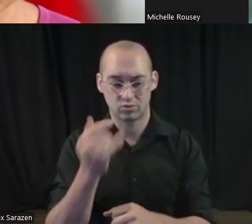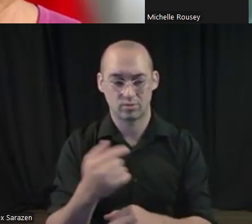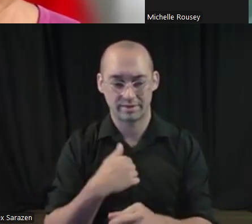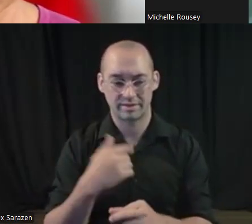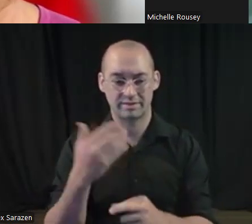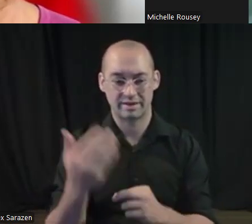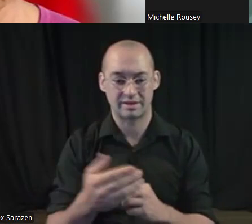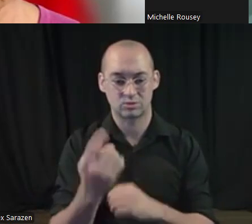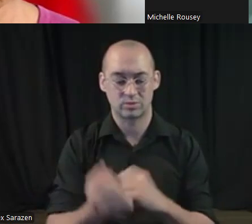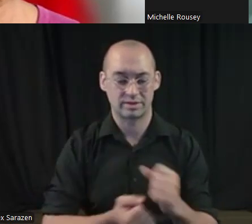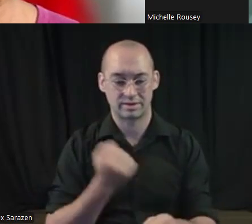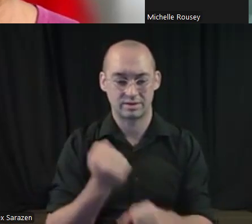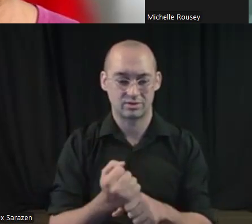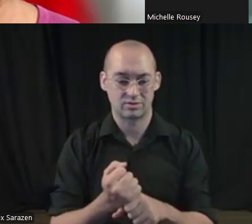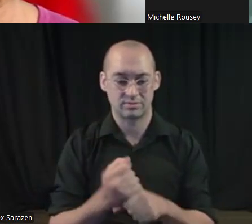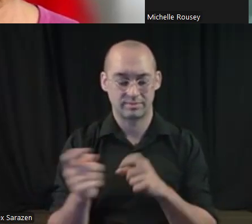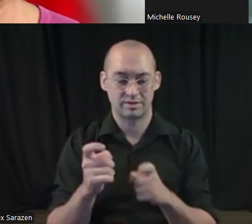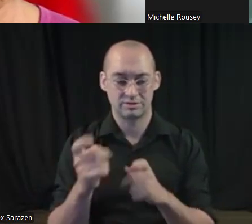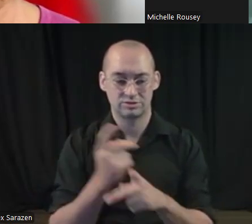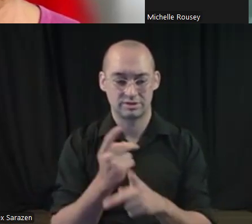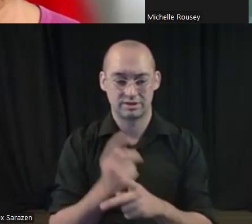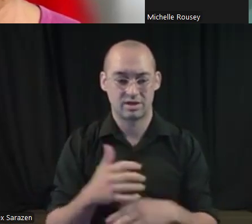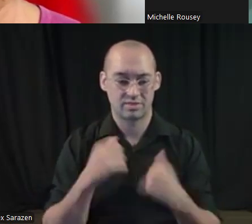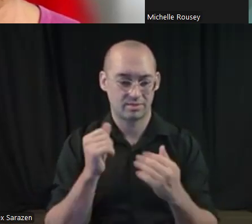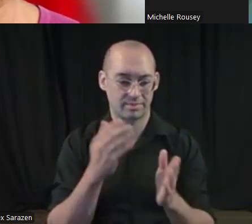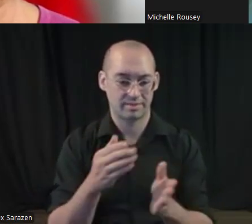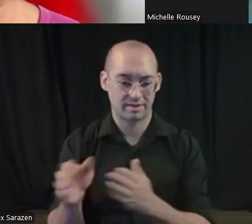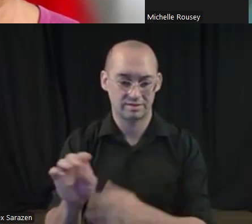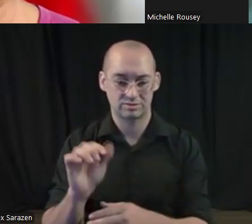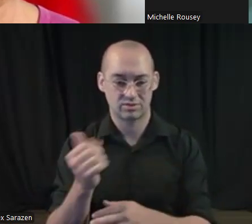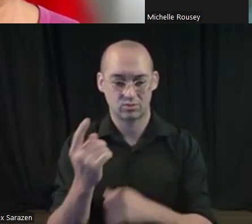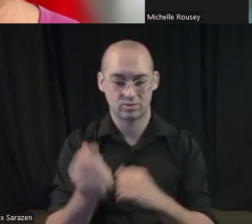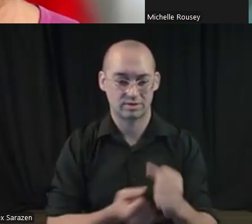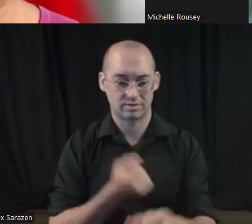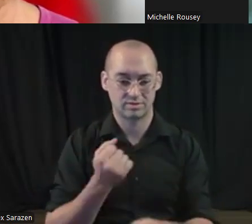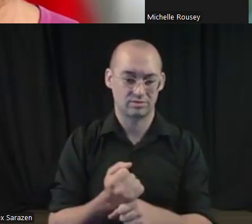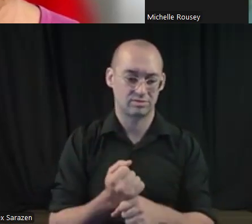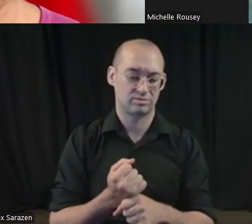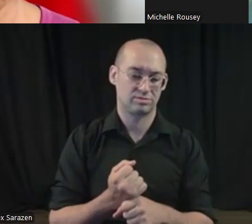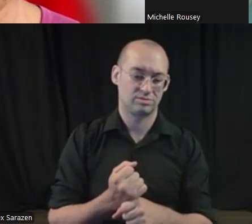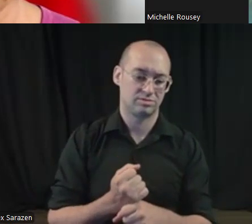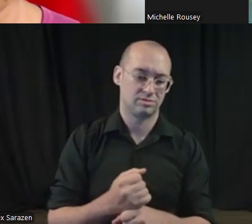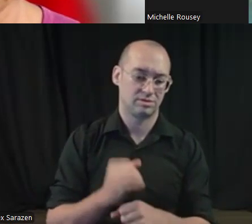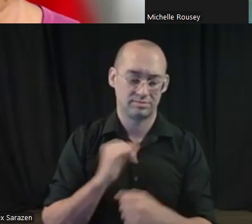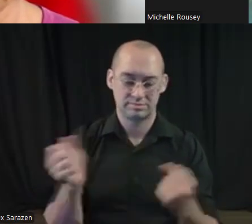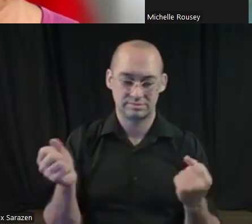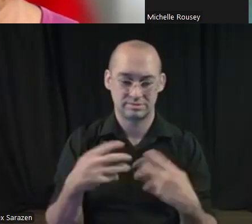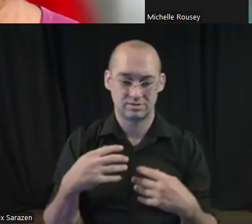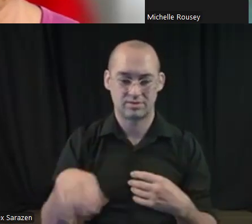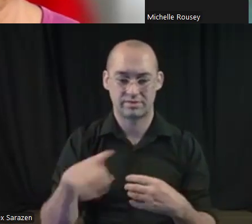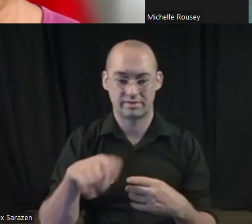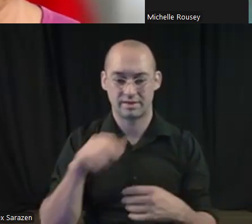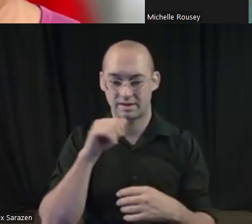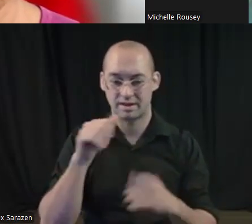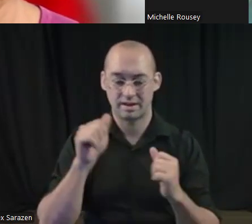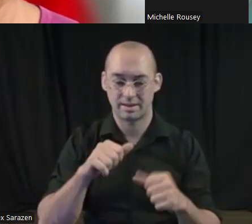next year, my managed care health plan. Now it's another year. And I fear that they may not be able to